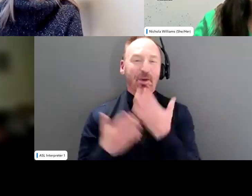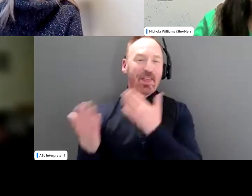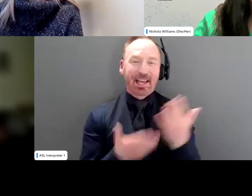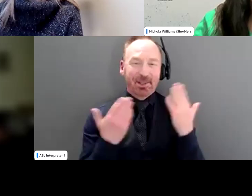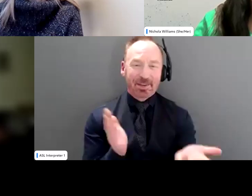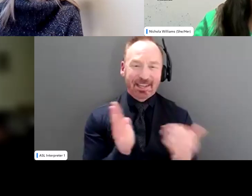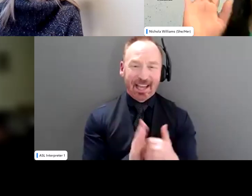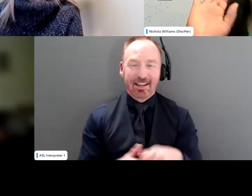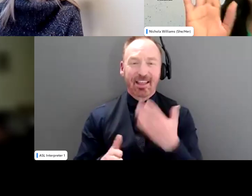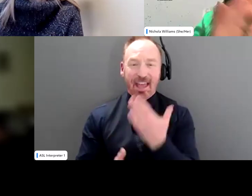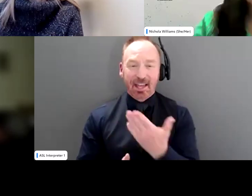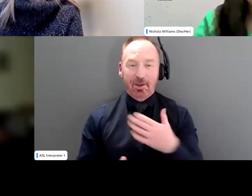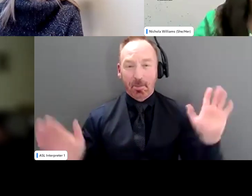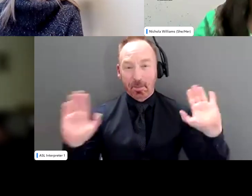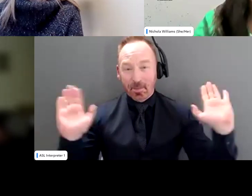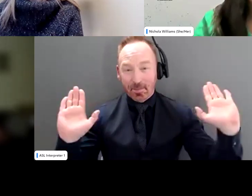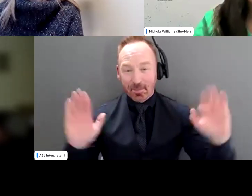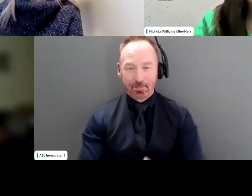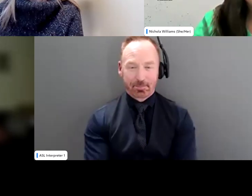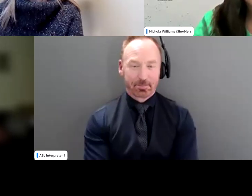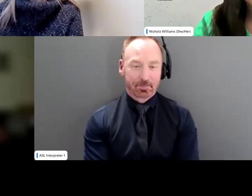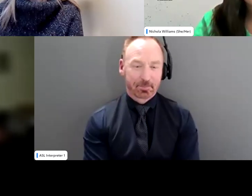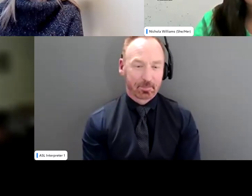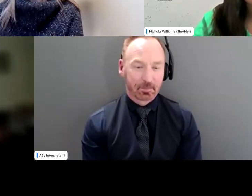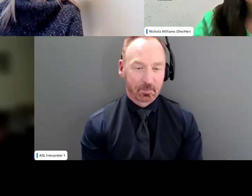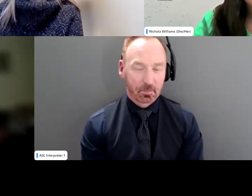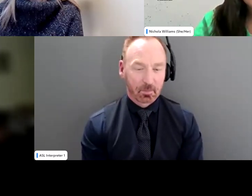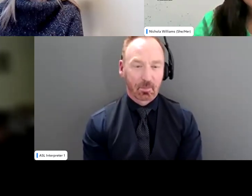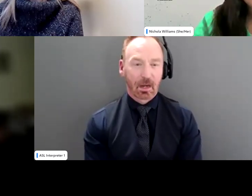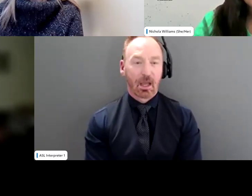folks. Thank you, everyone. Bye. And please remember, just